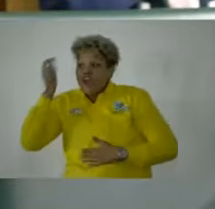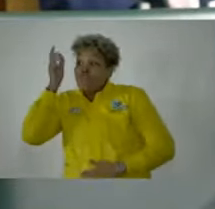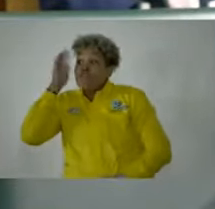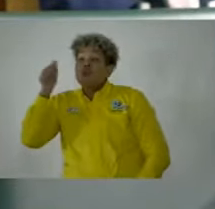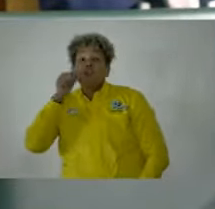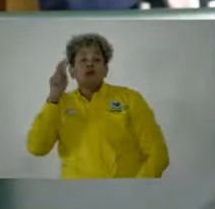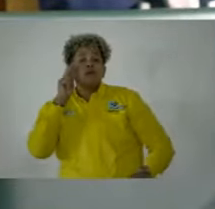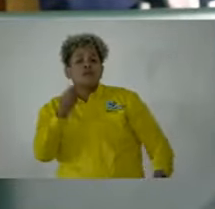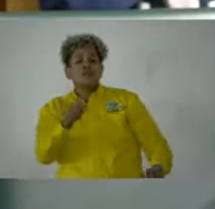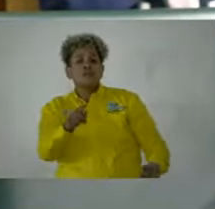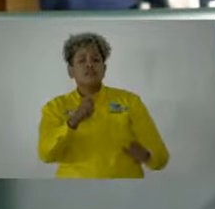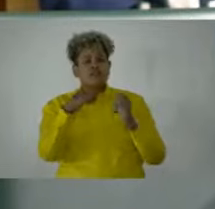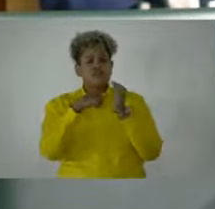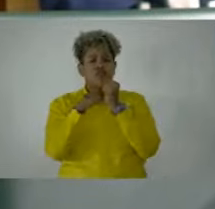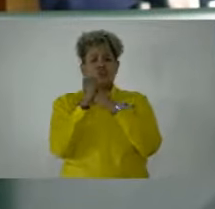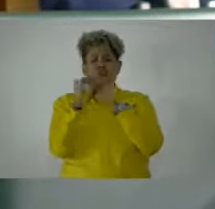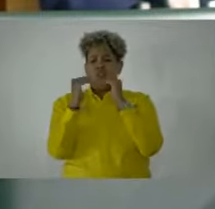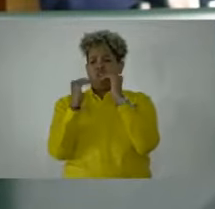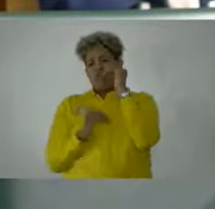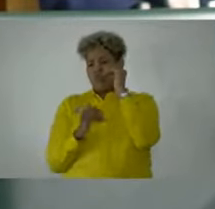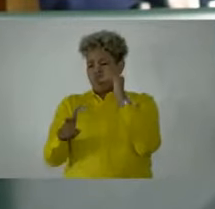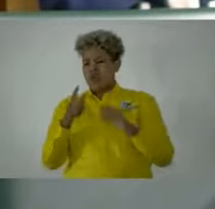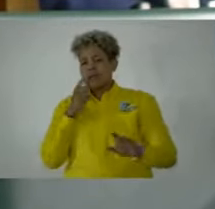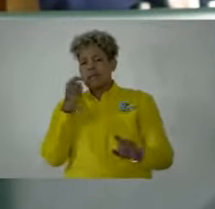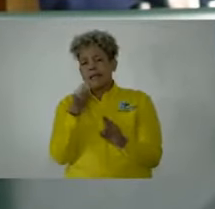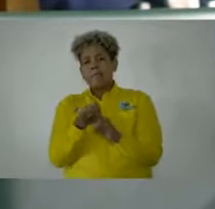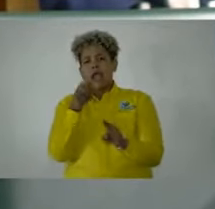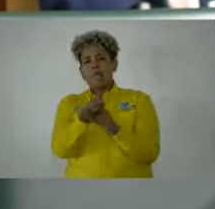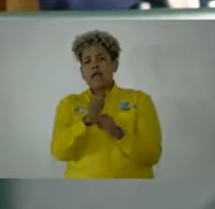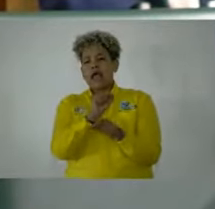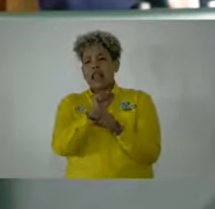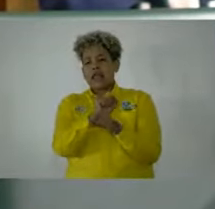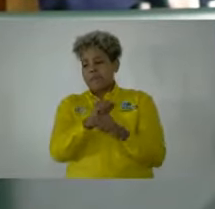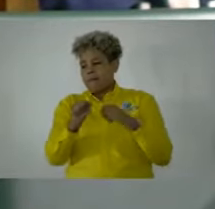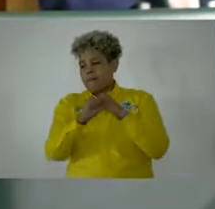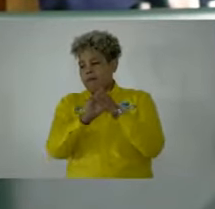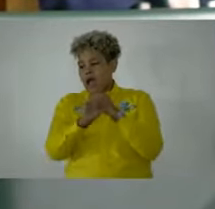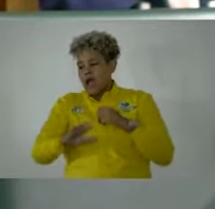not address this structural inequity affecting the labor market.